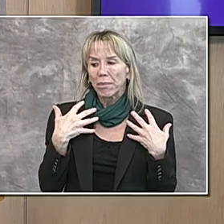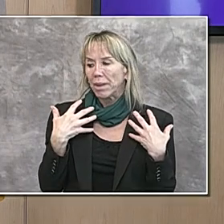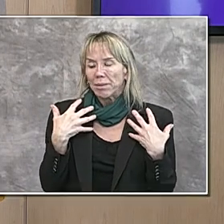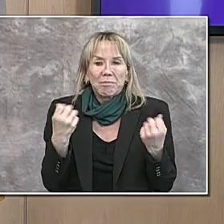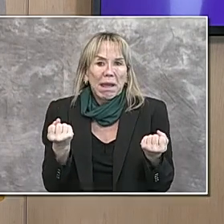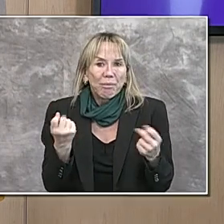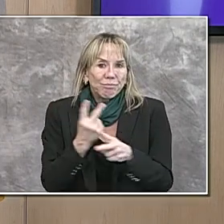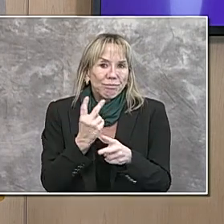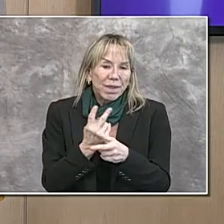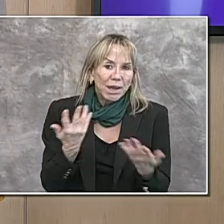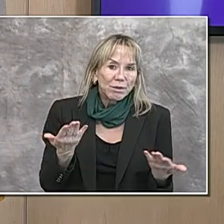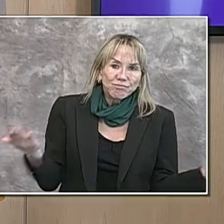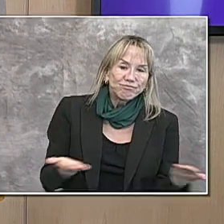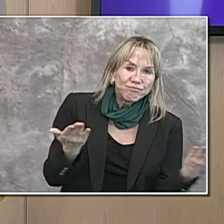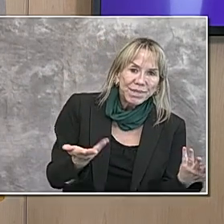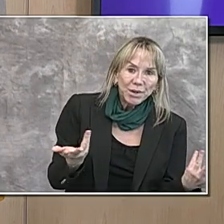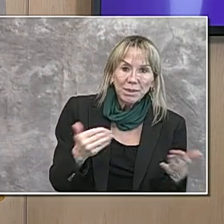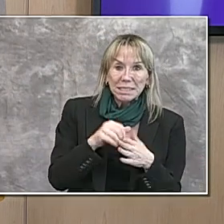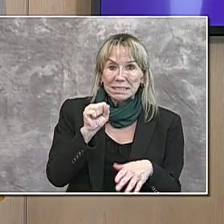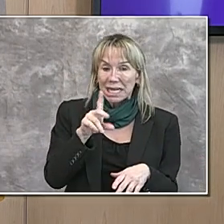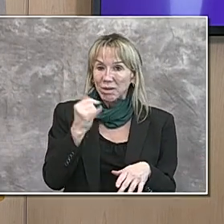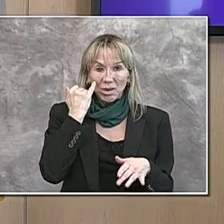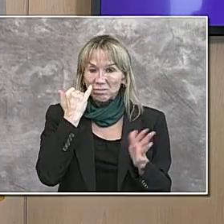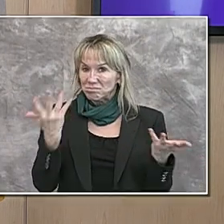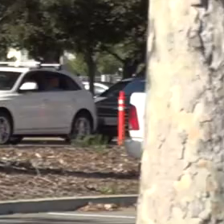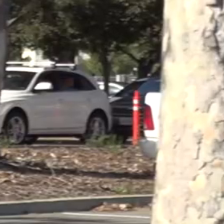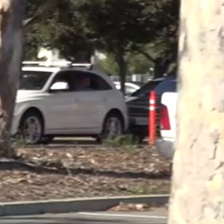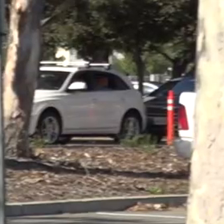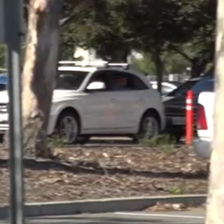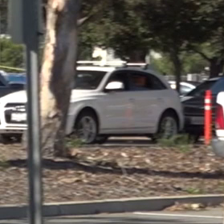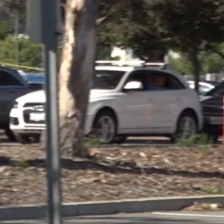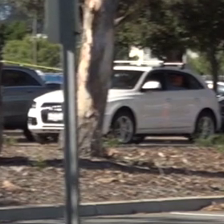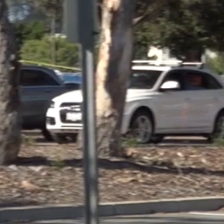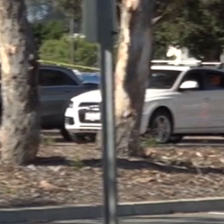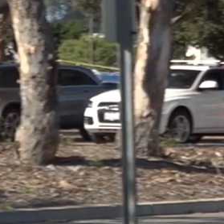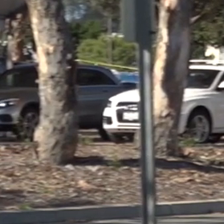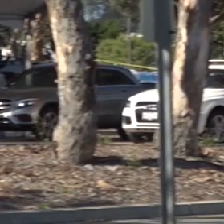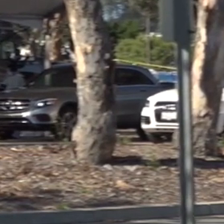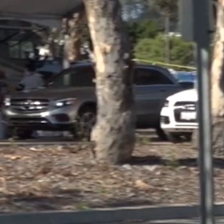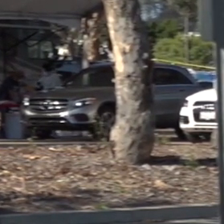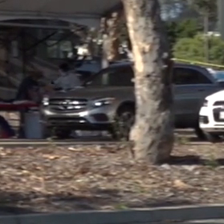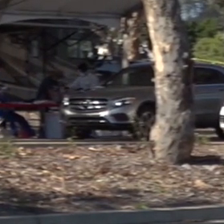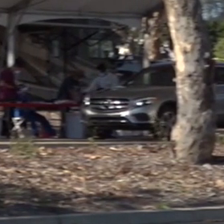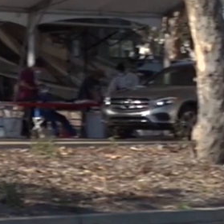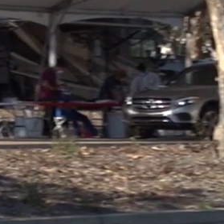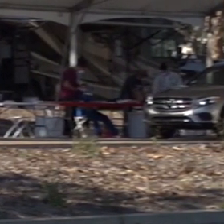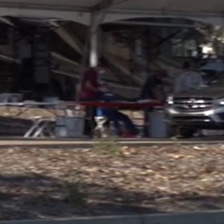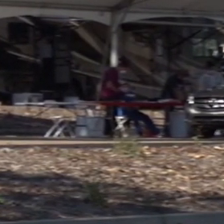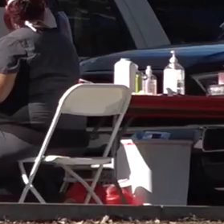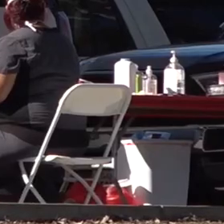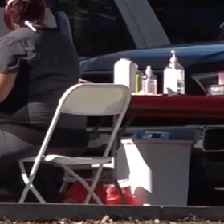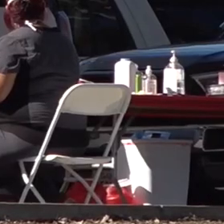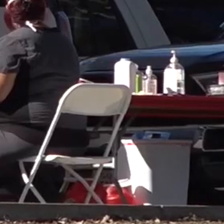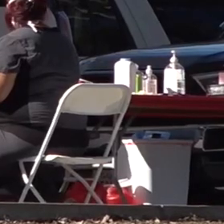entities here in San Diego, I think that would be my first clue. We reached out to the COVID clinic and its Orange County-based owner for comment